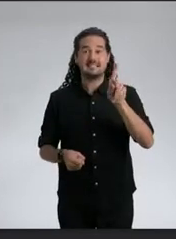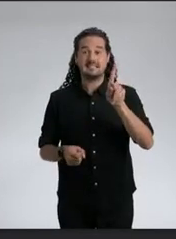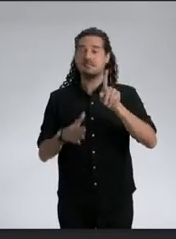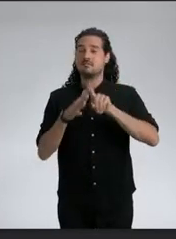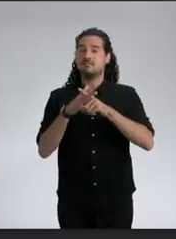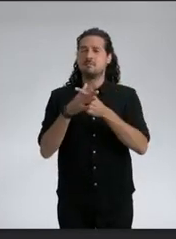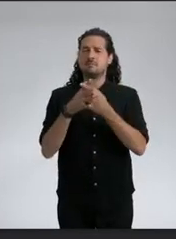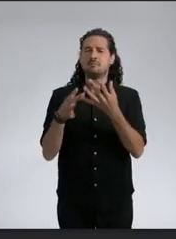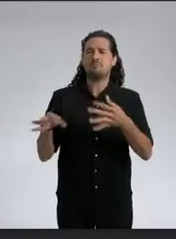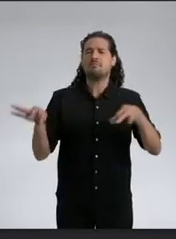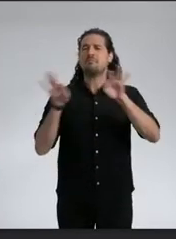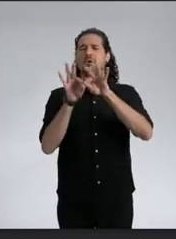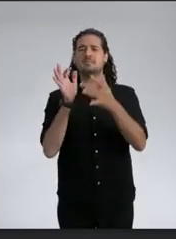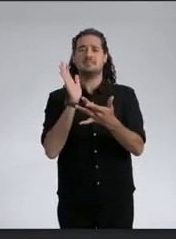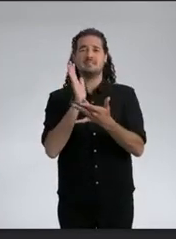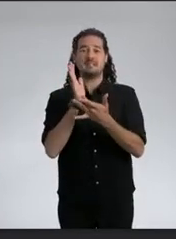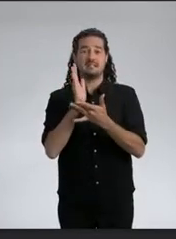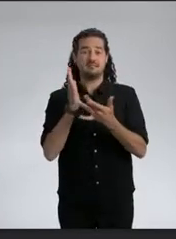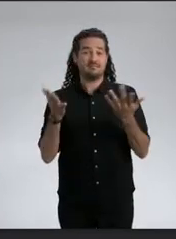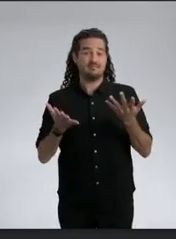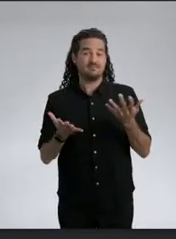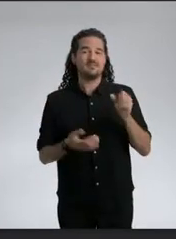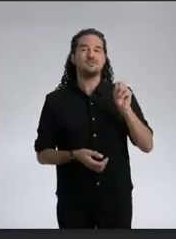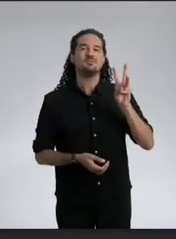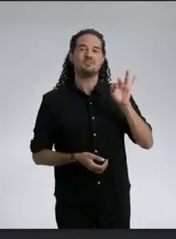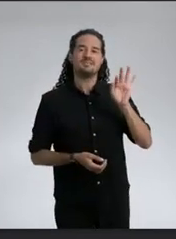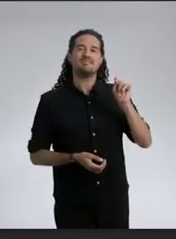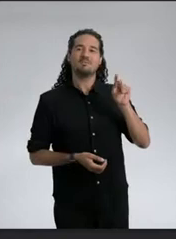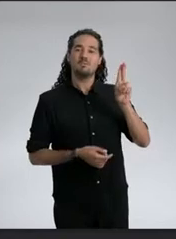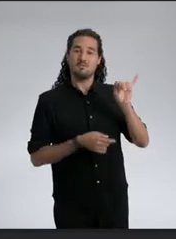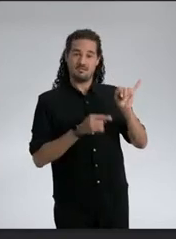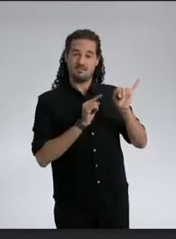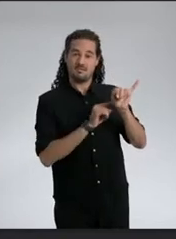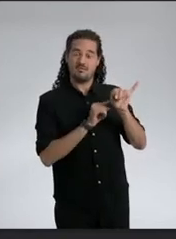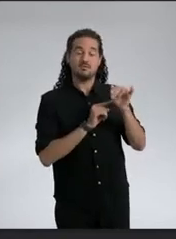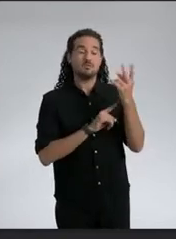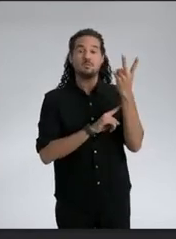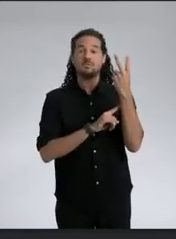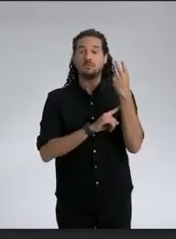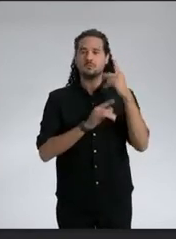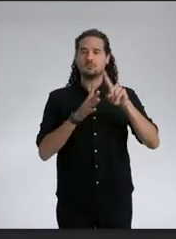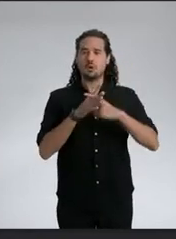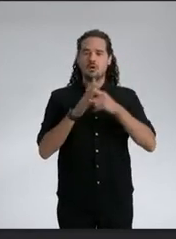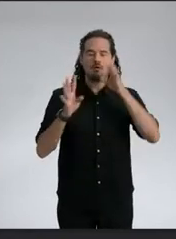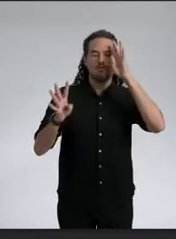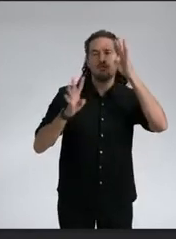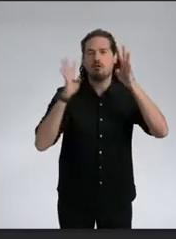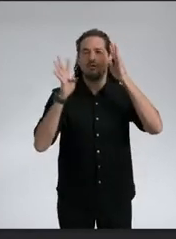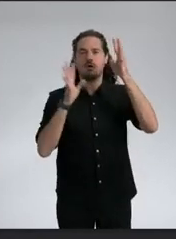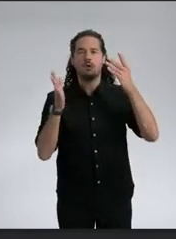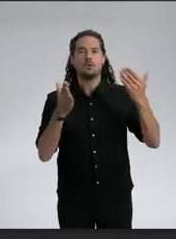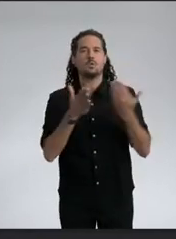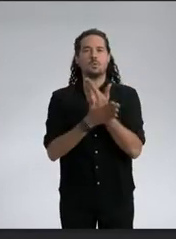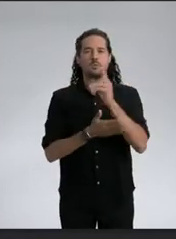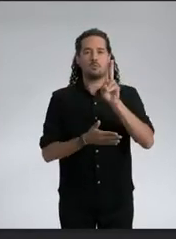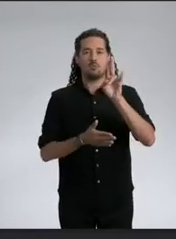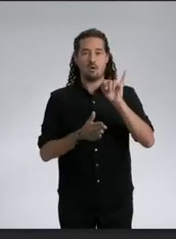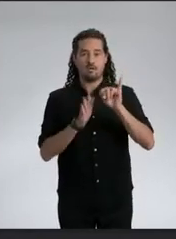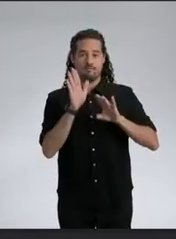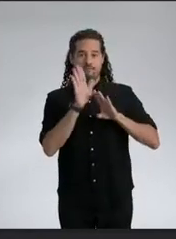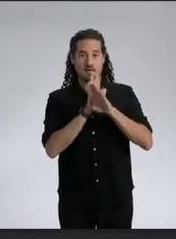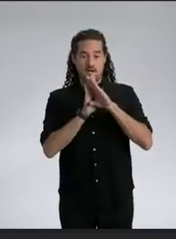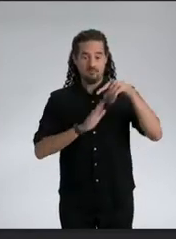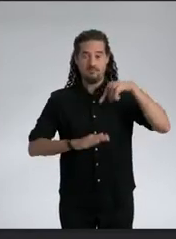Swift UI. 2 years ago, we began to reinvent UI development on our platforms. We